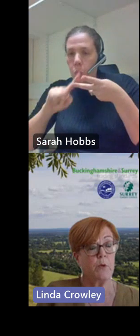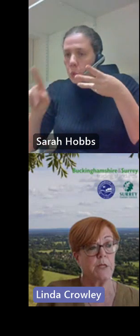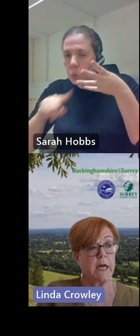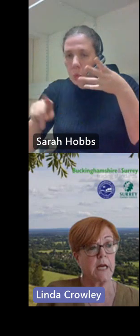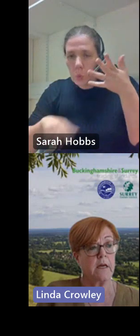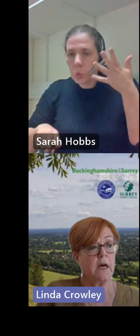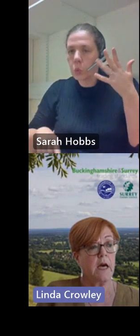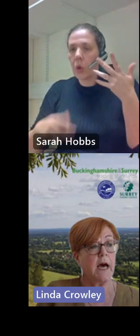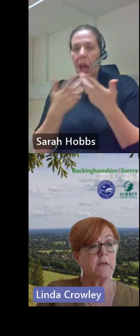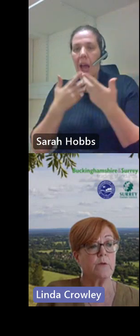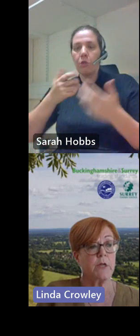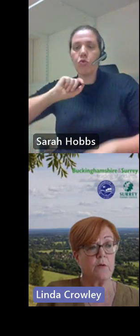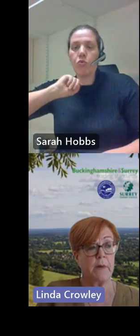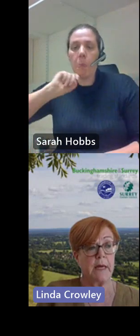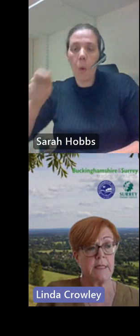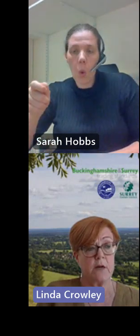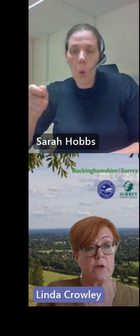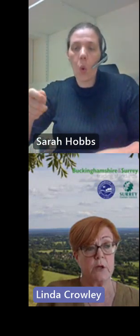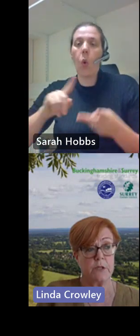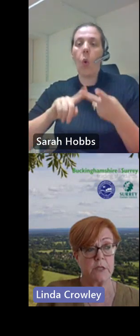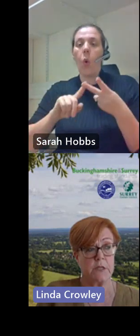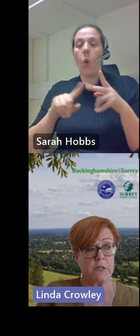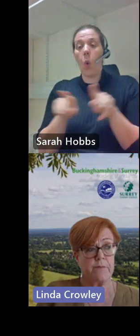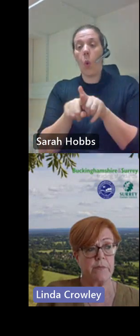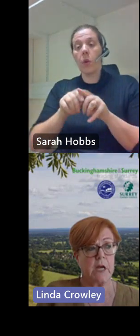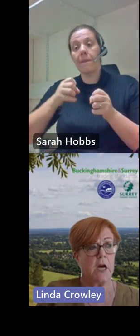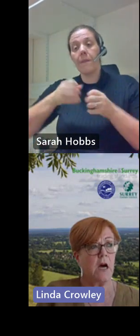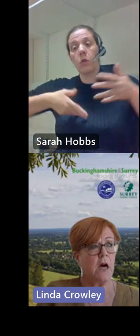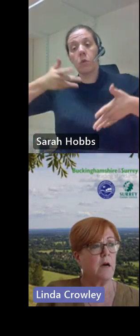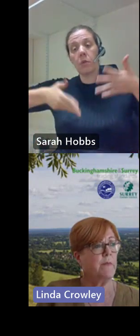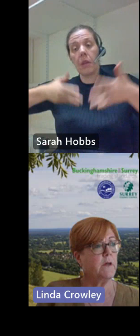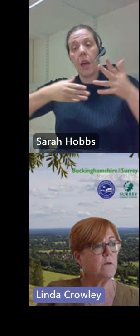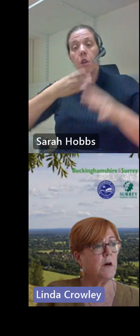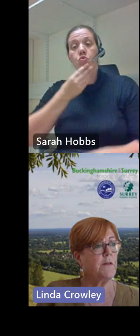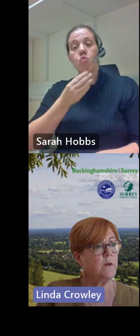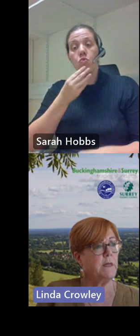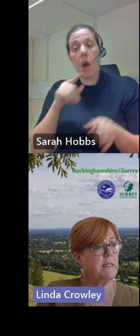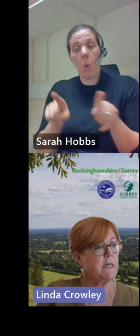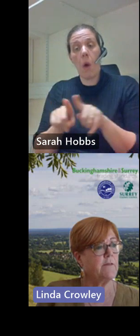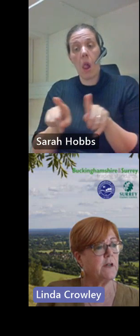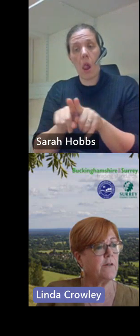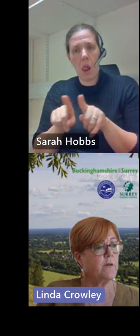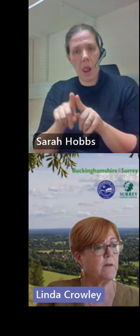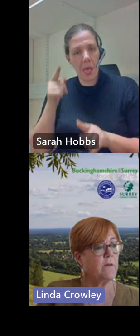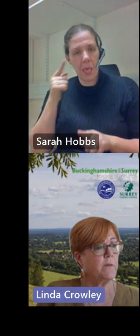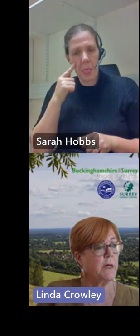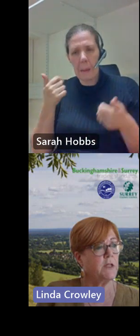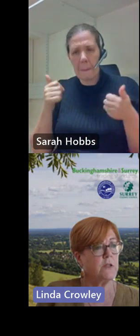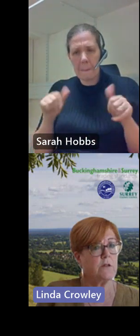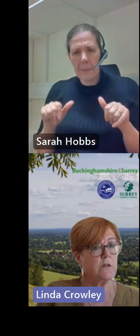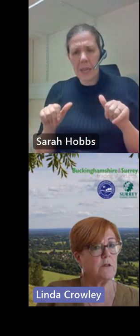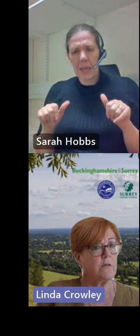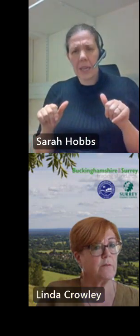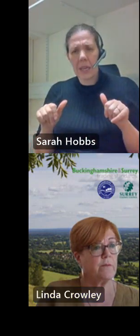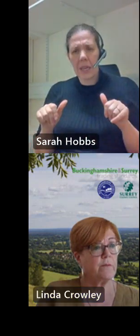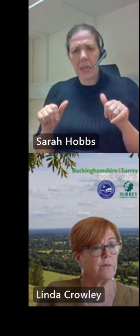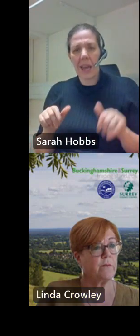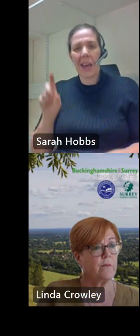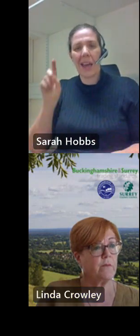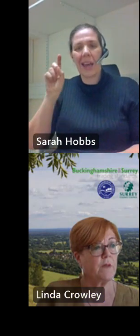of reporting, and also for BSL users. I think we did have another bit you of might information. Have to